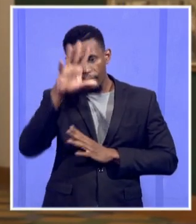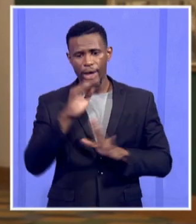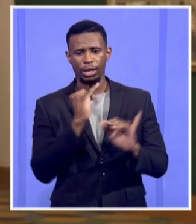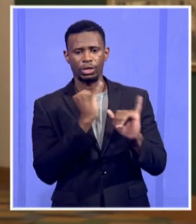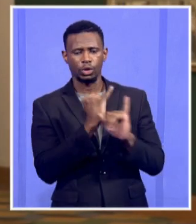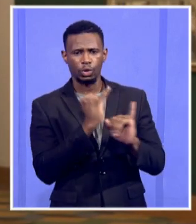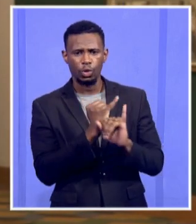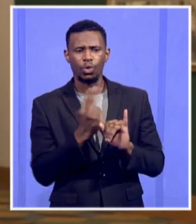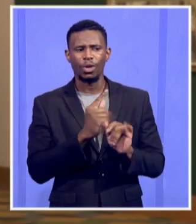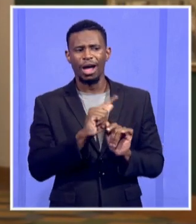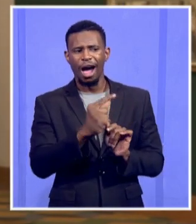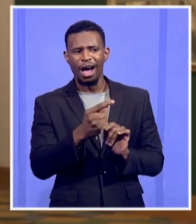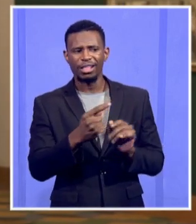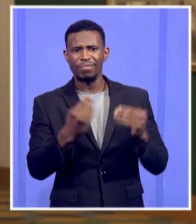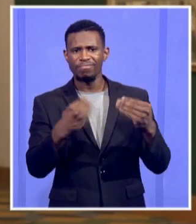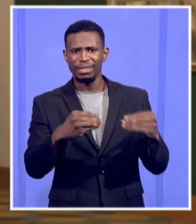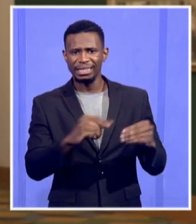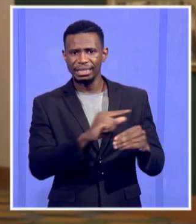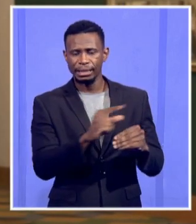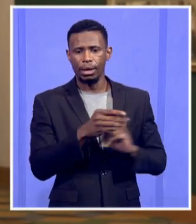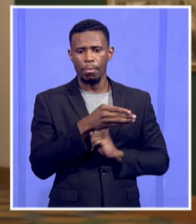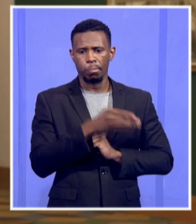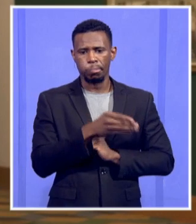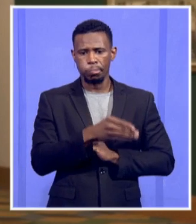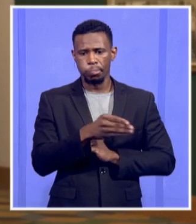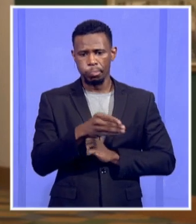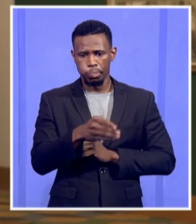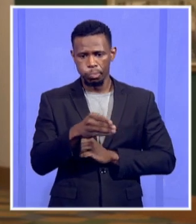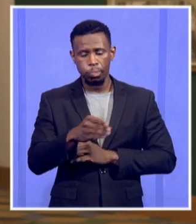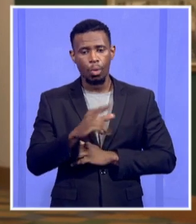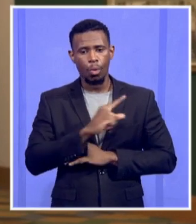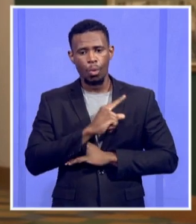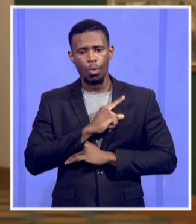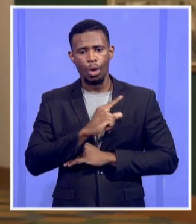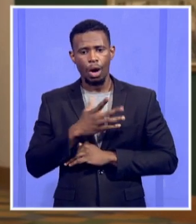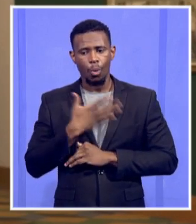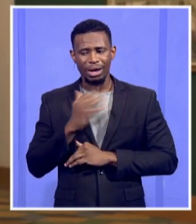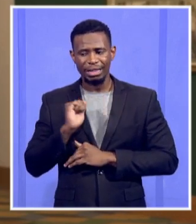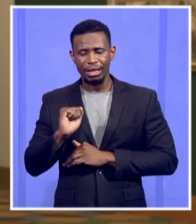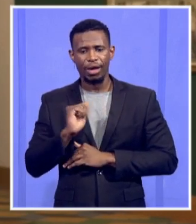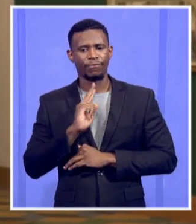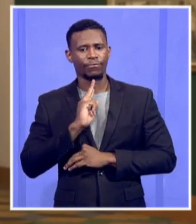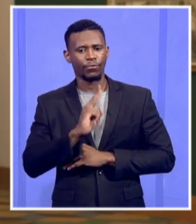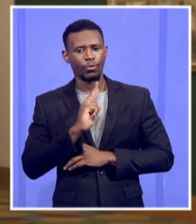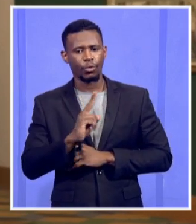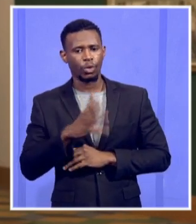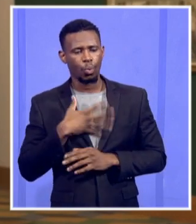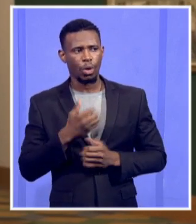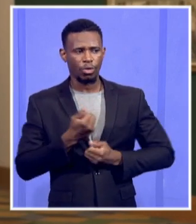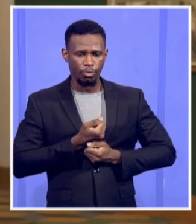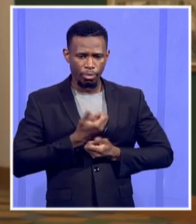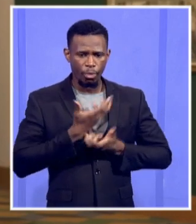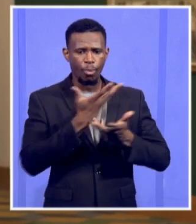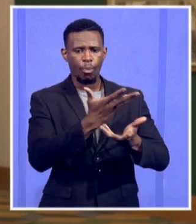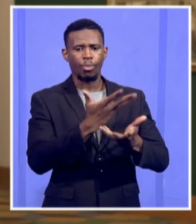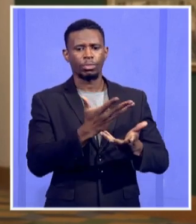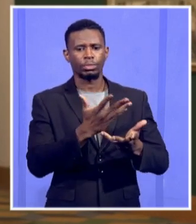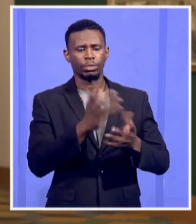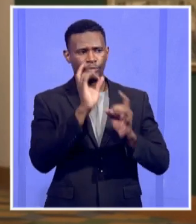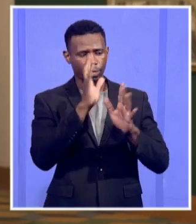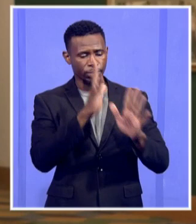of business, and they are here to really make their voice heard in terms of how we can